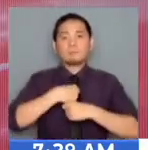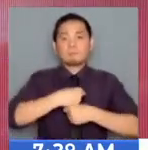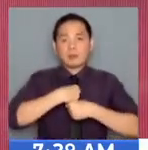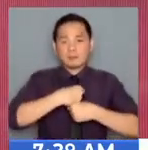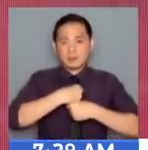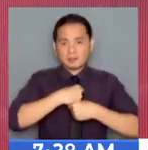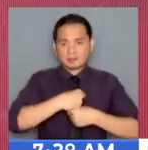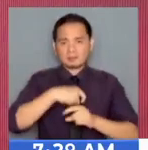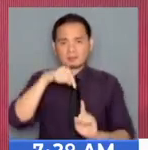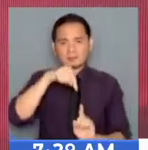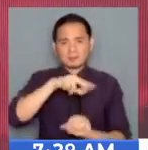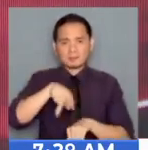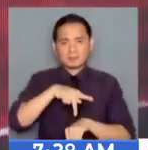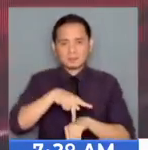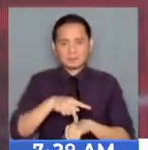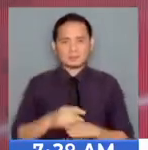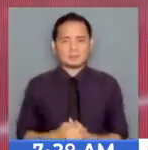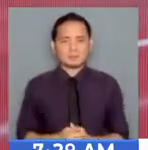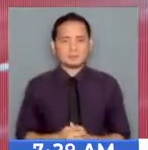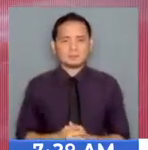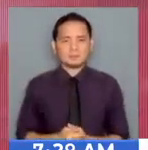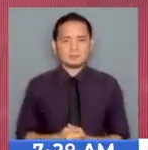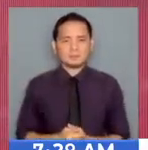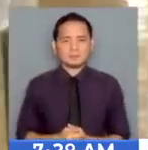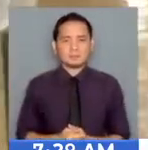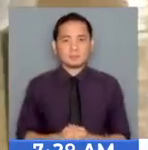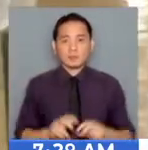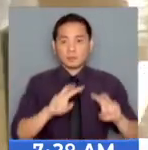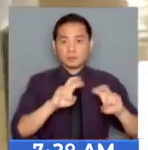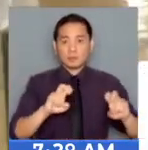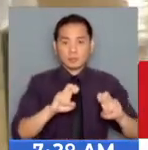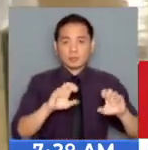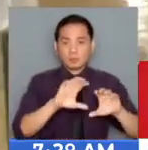ADR Institute it's a research organization